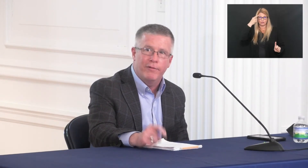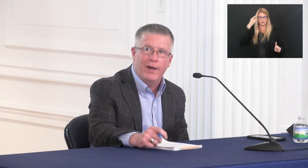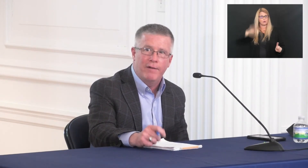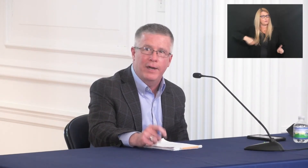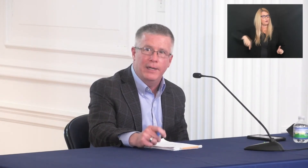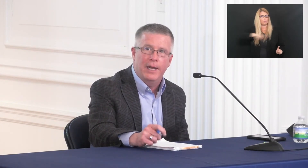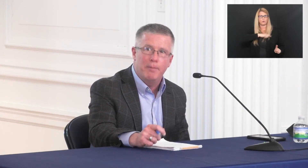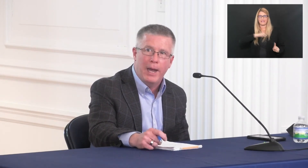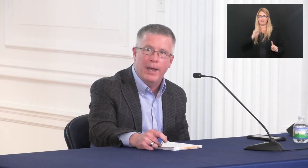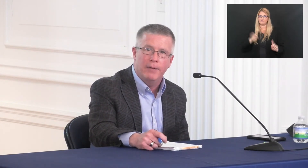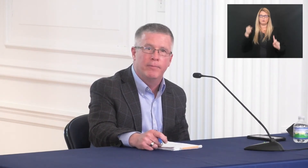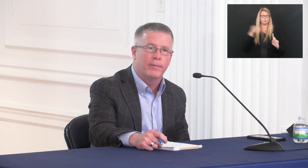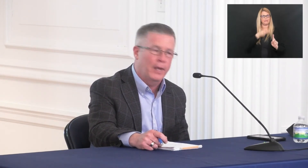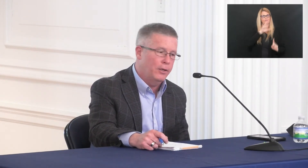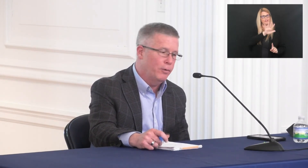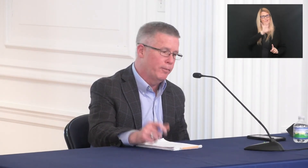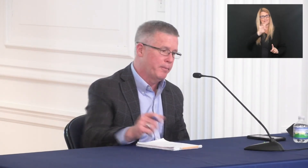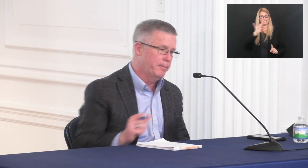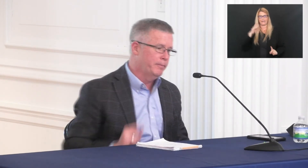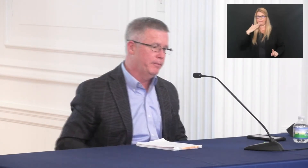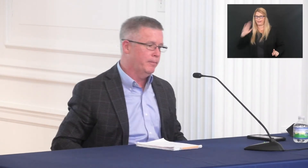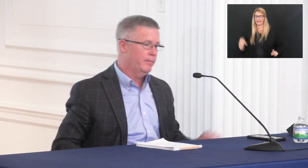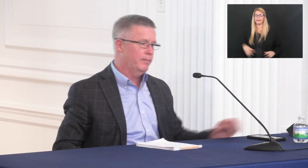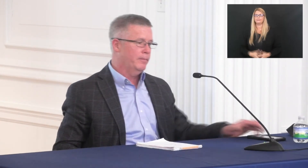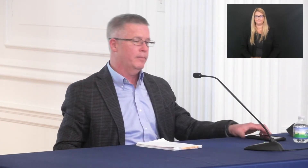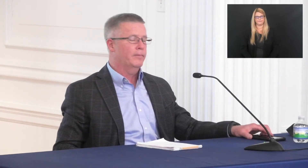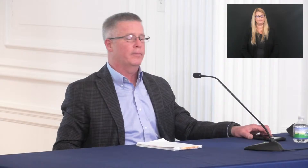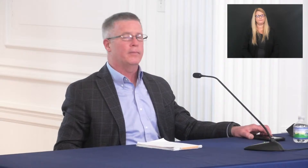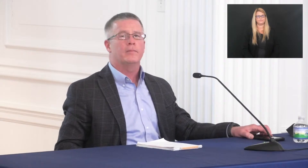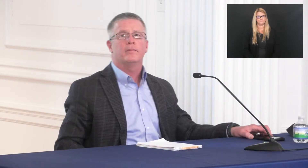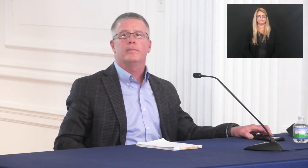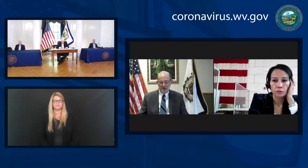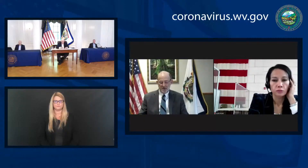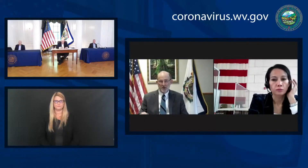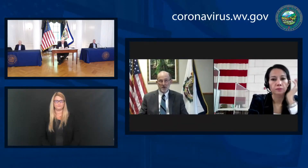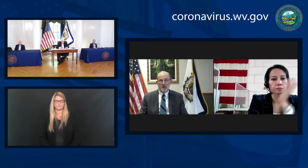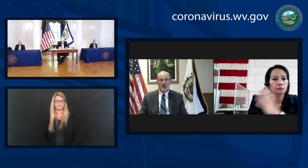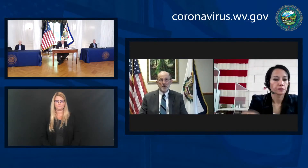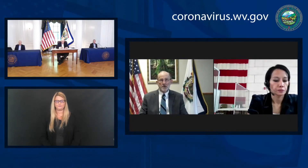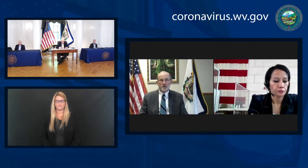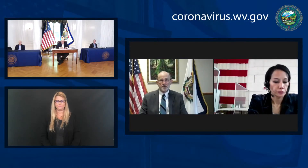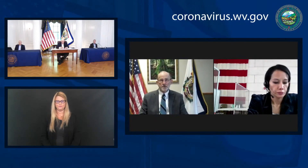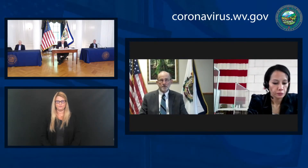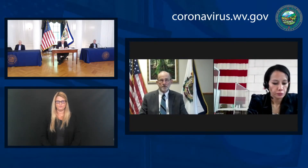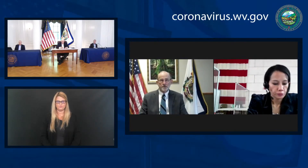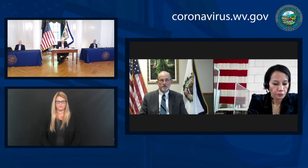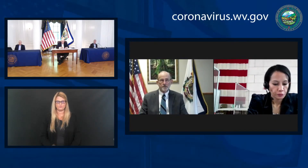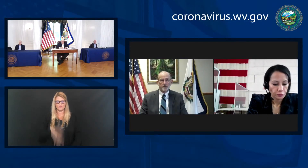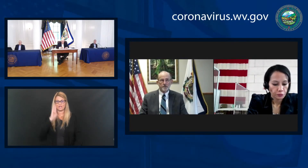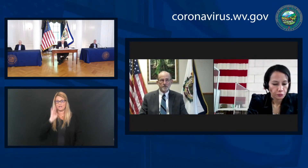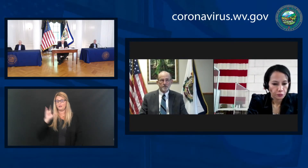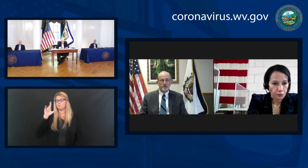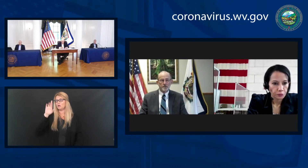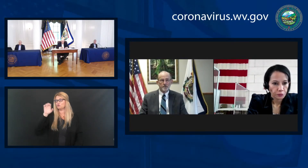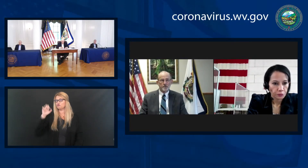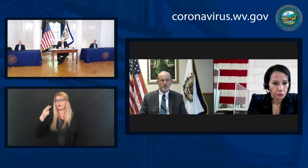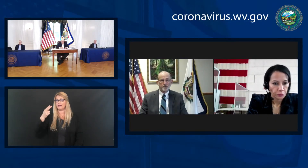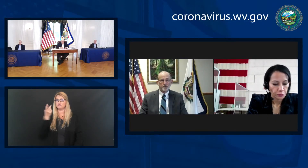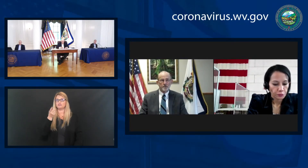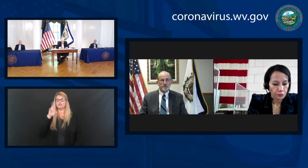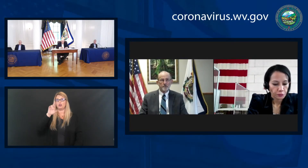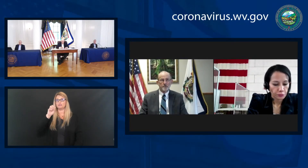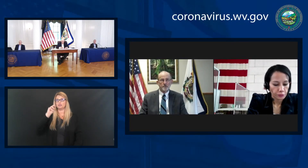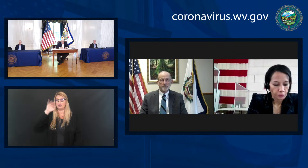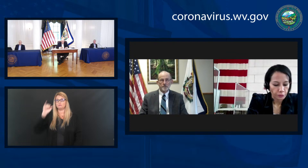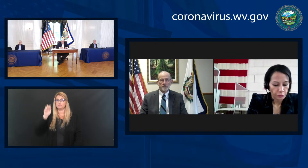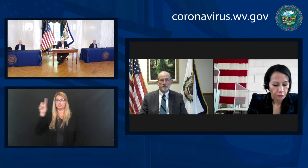beat 588 bad. Thank you. Thank you, sir. Secretary Bill Crouch from the DHHR and Dr. Ayn Amjad, our State